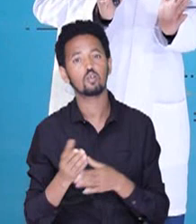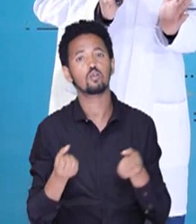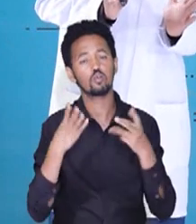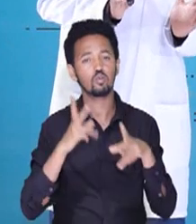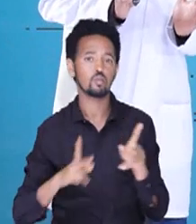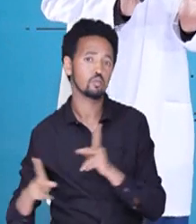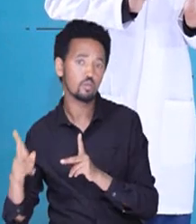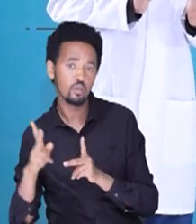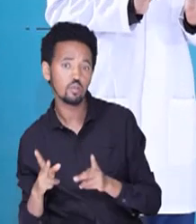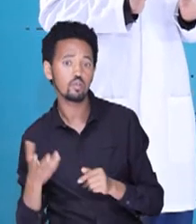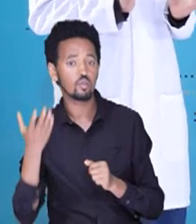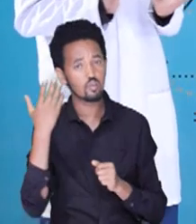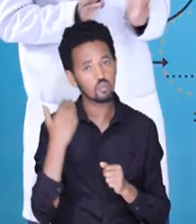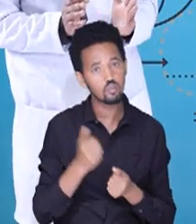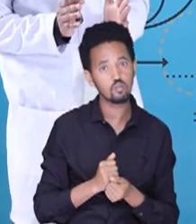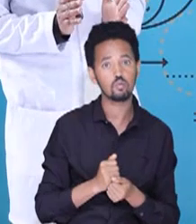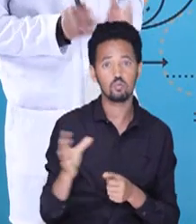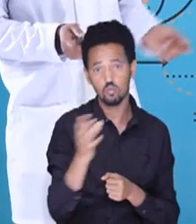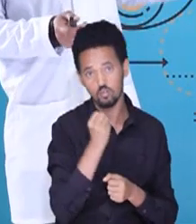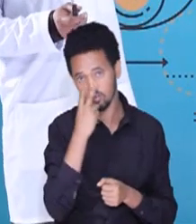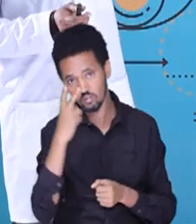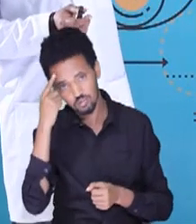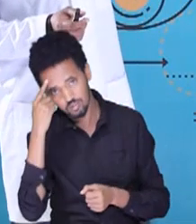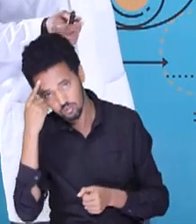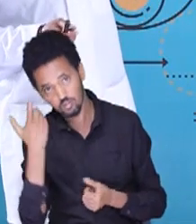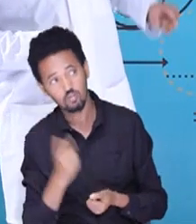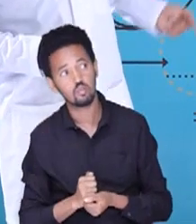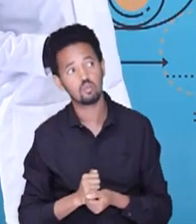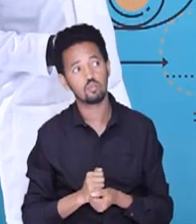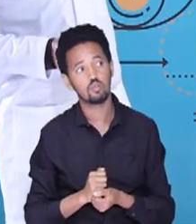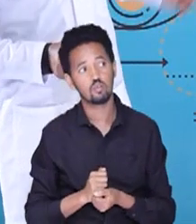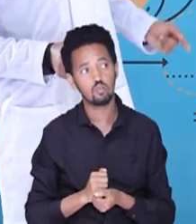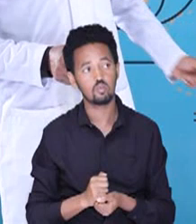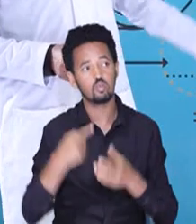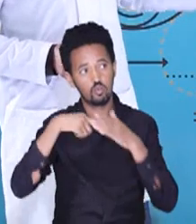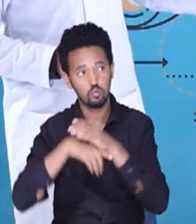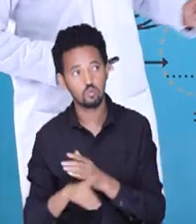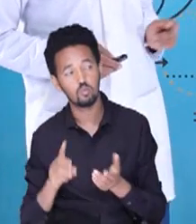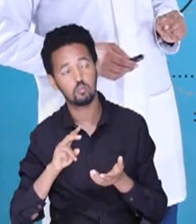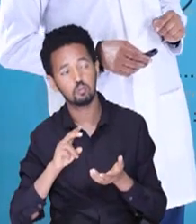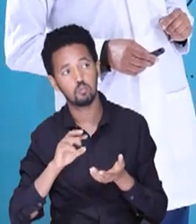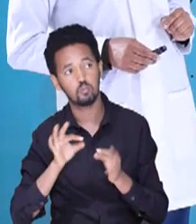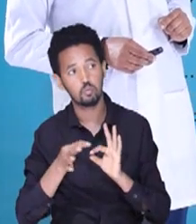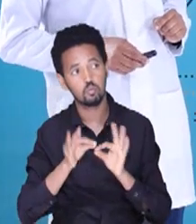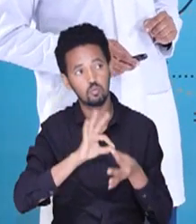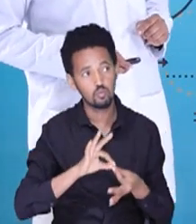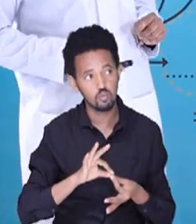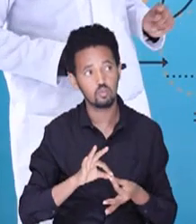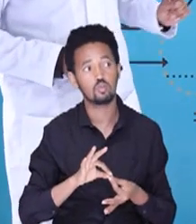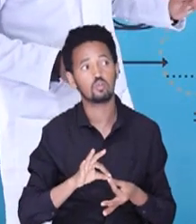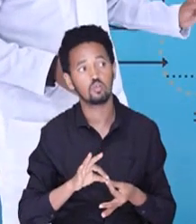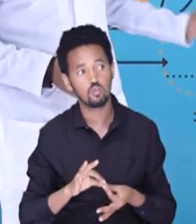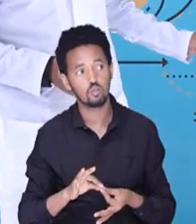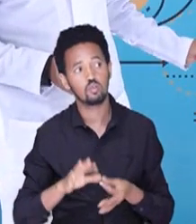people and the Enlightenment thinkers. During the time, despotism means in the 18th century,